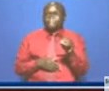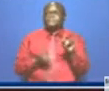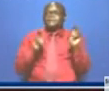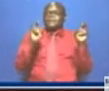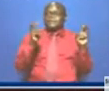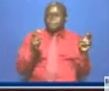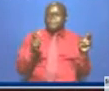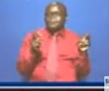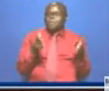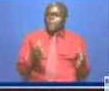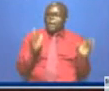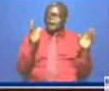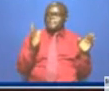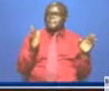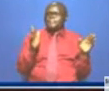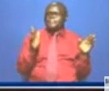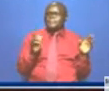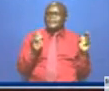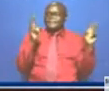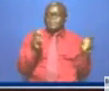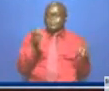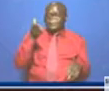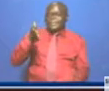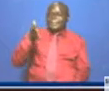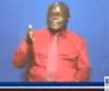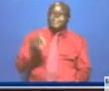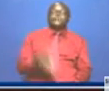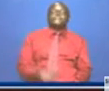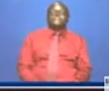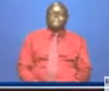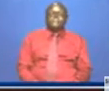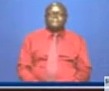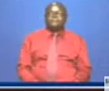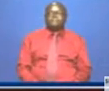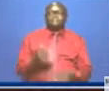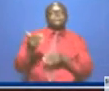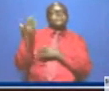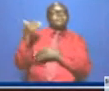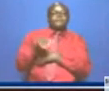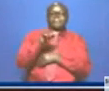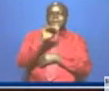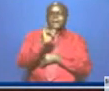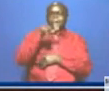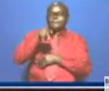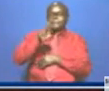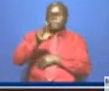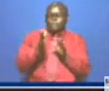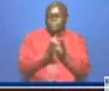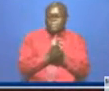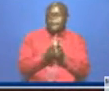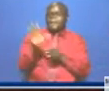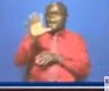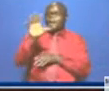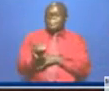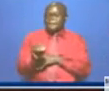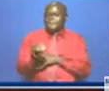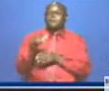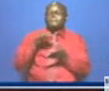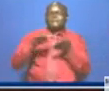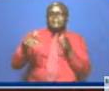manner and the issue at hand. Madam Speaker, the previous IPU studies together with the new African study shows that